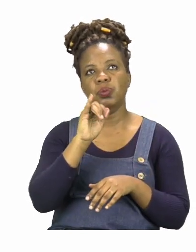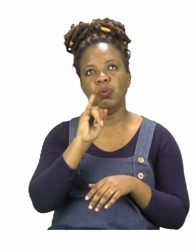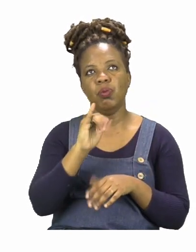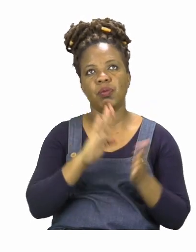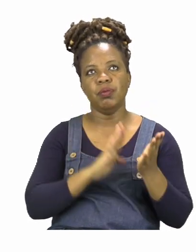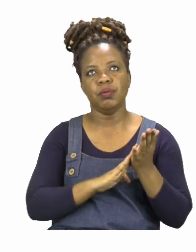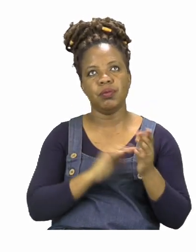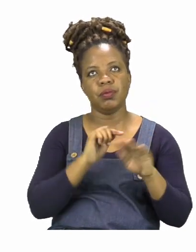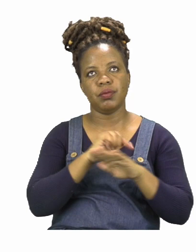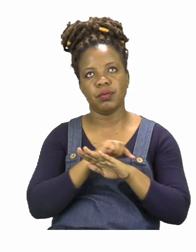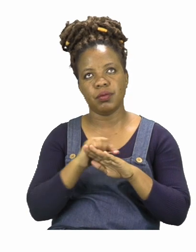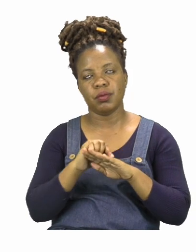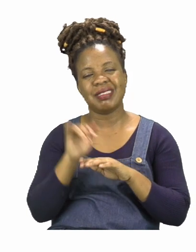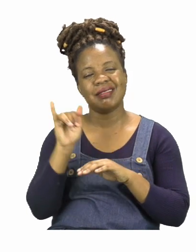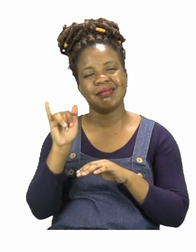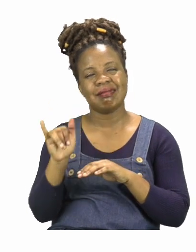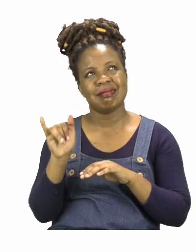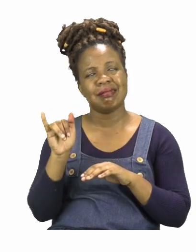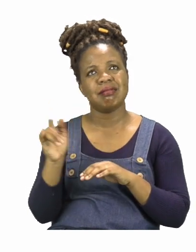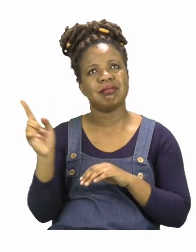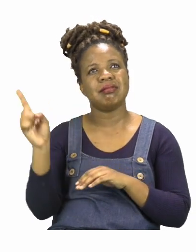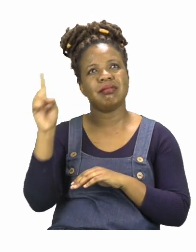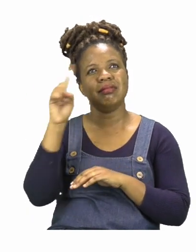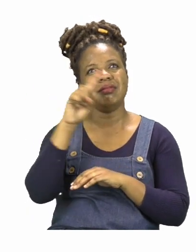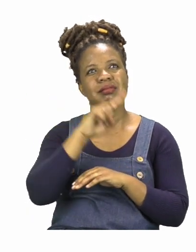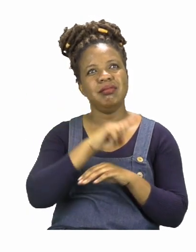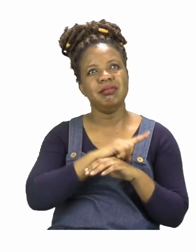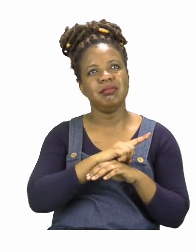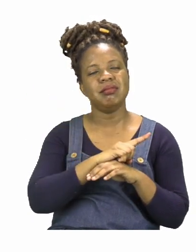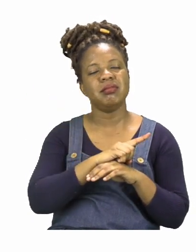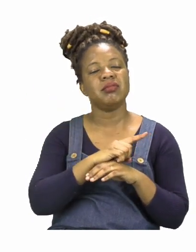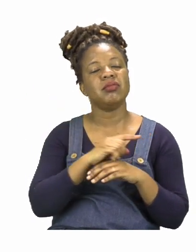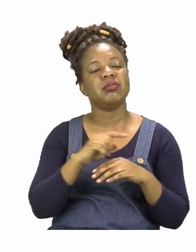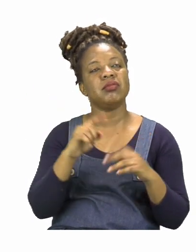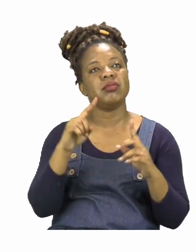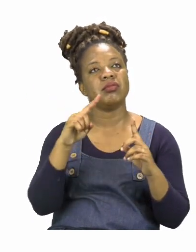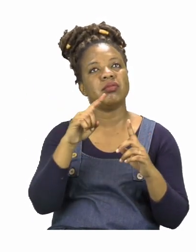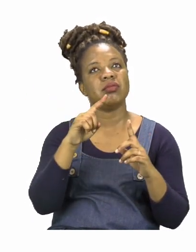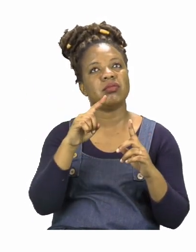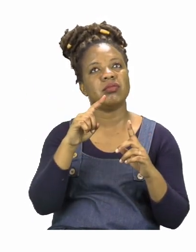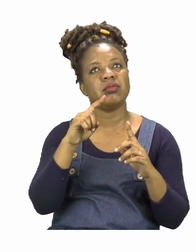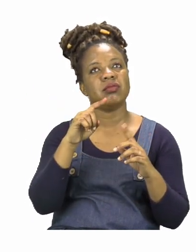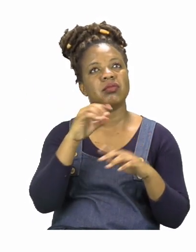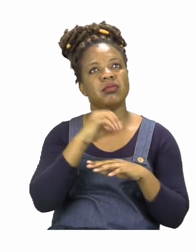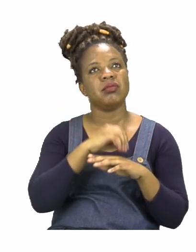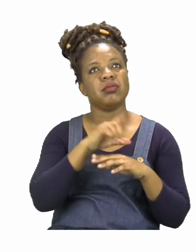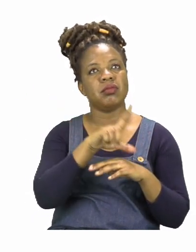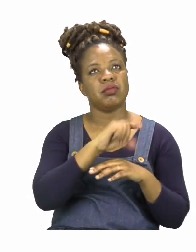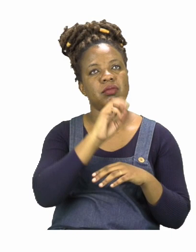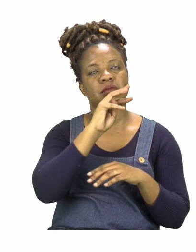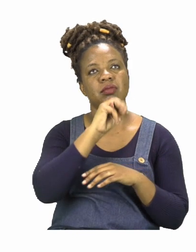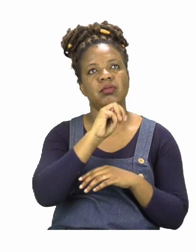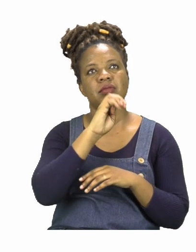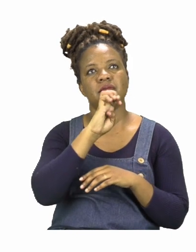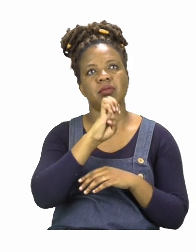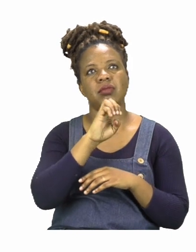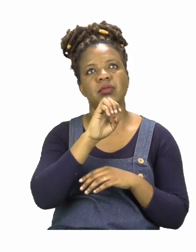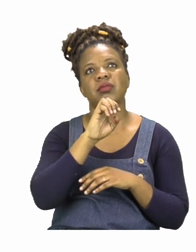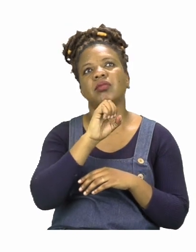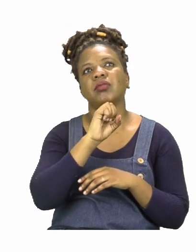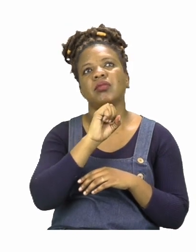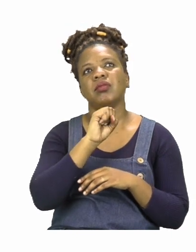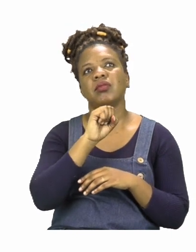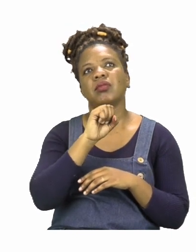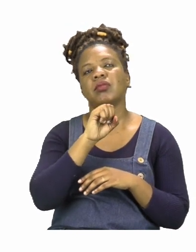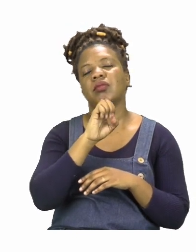pronouns that we have been given. We have been given me, us, and I. Let's try and use me